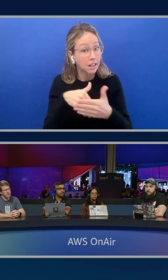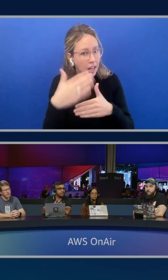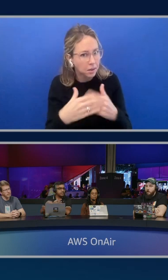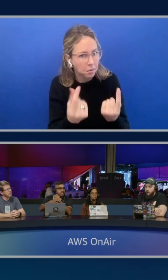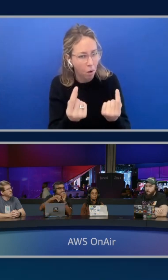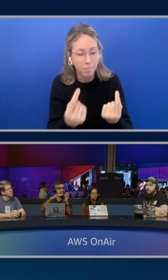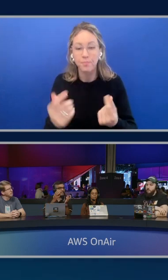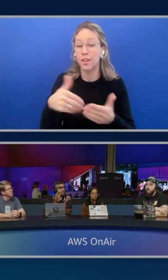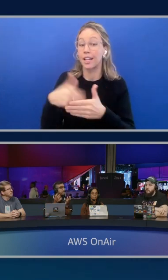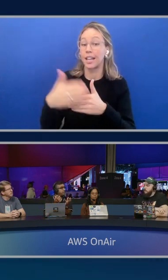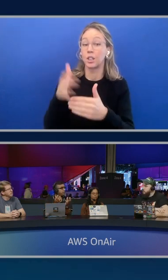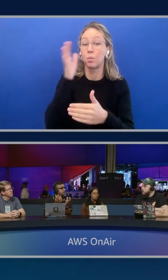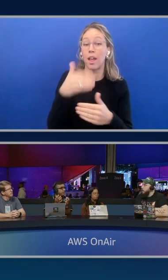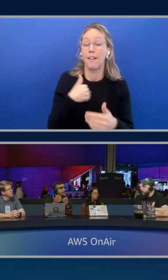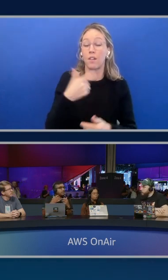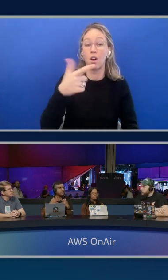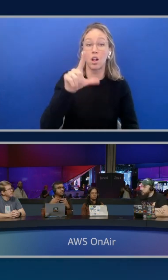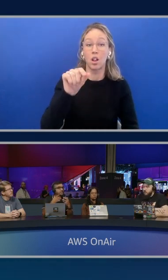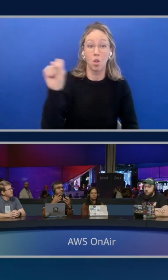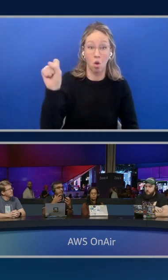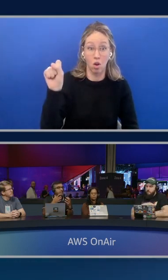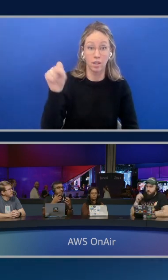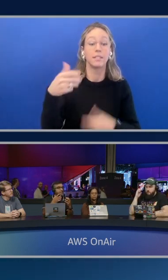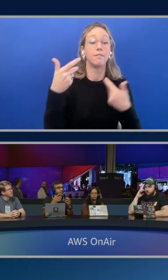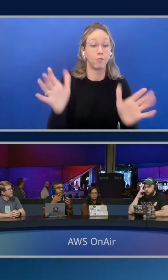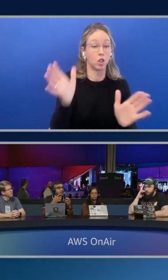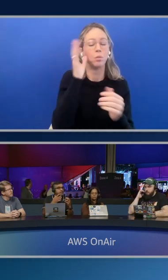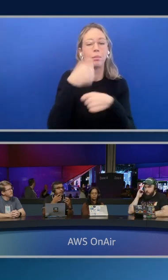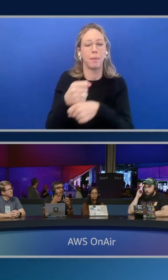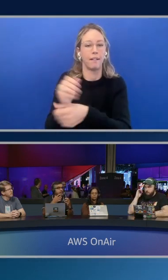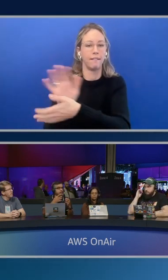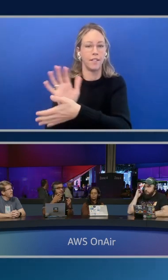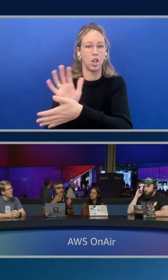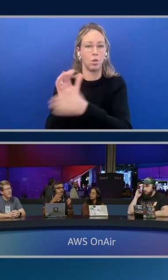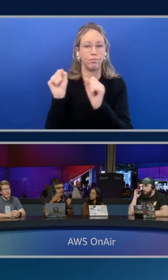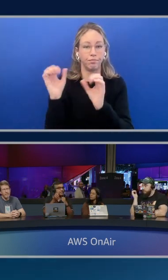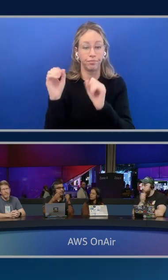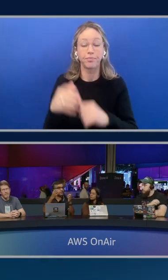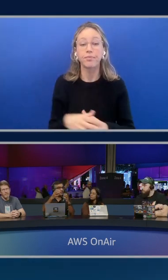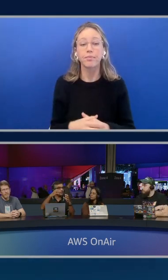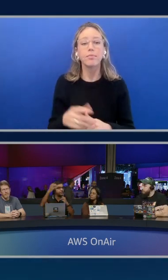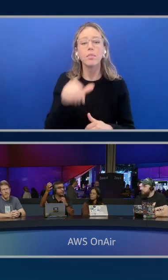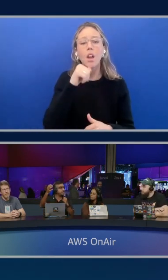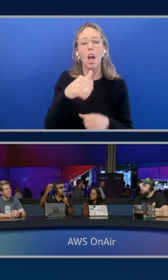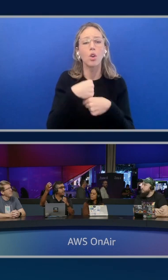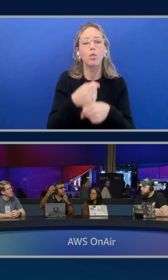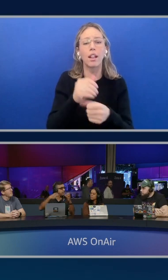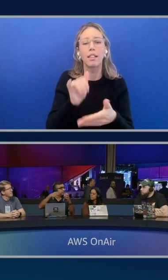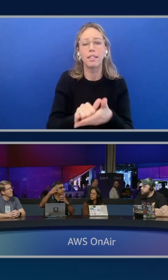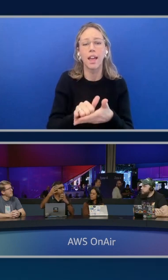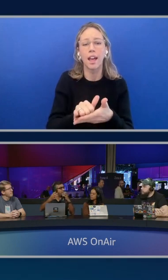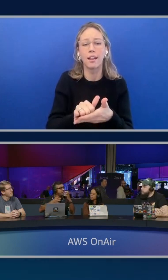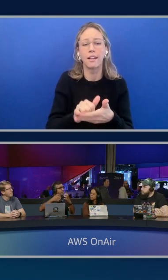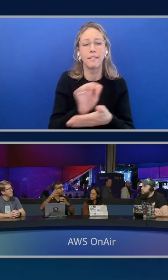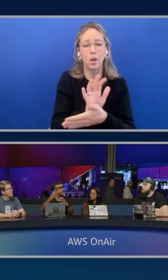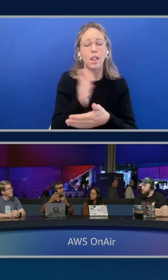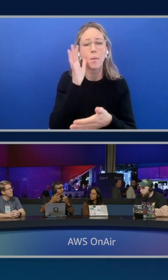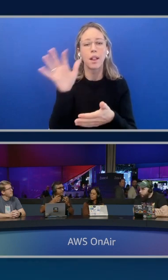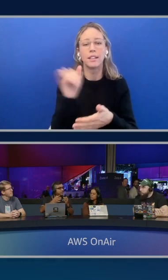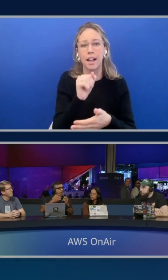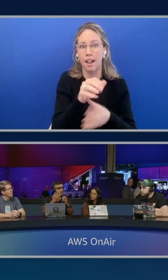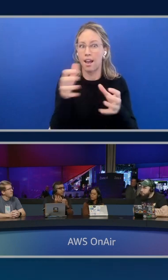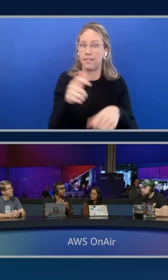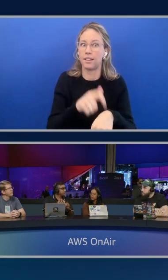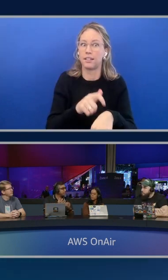the gloss and then create the video. Okay. The reason is like we are not creating a real-time avatar video. That takes a lot of time.